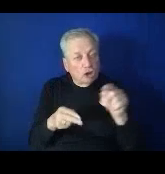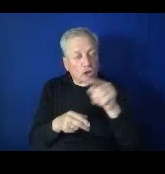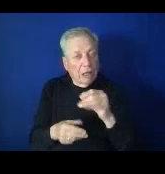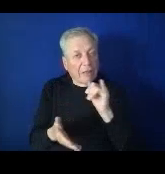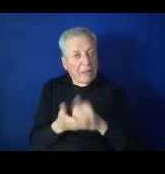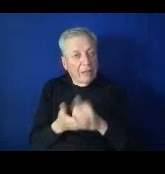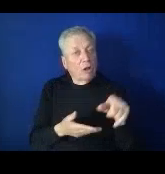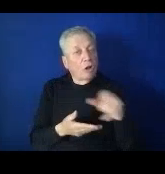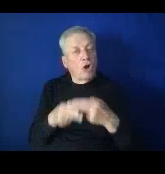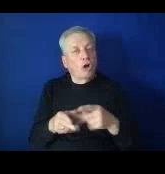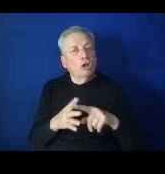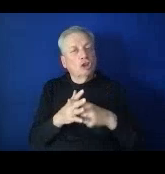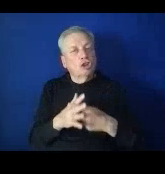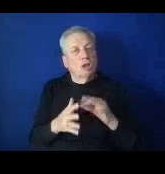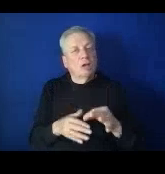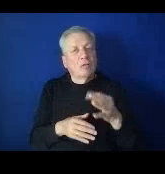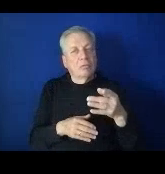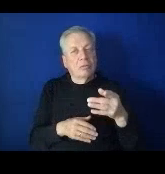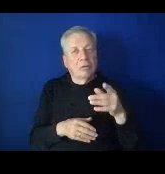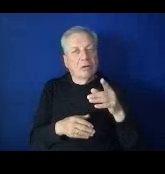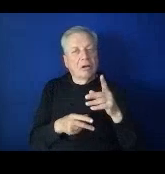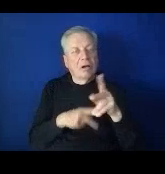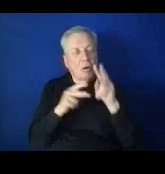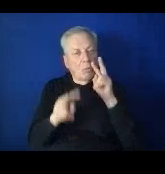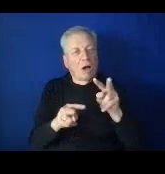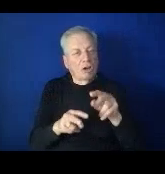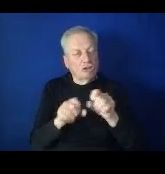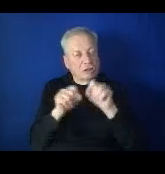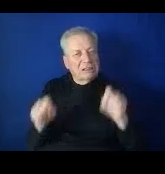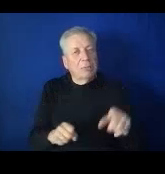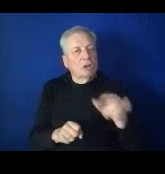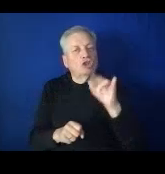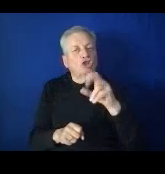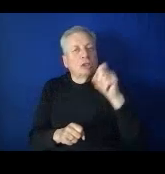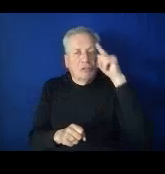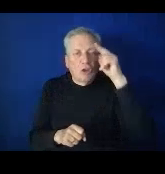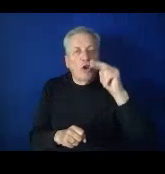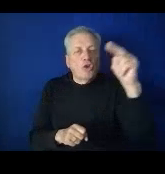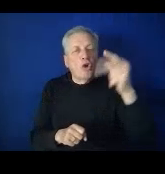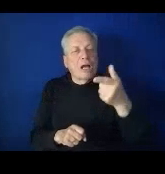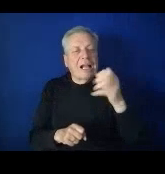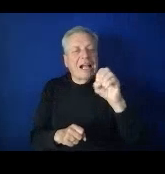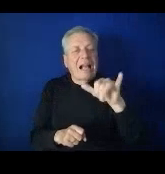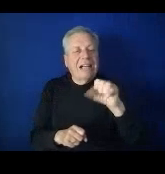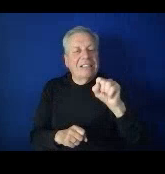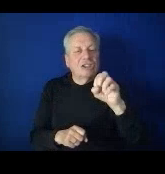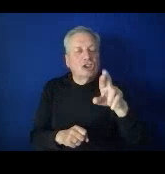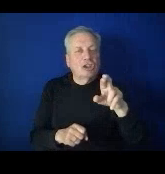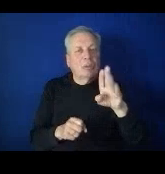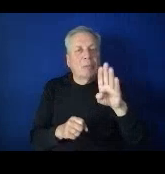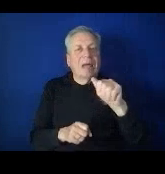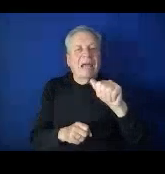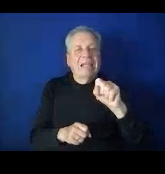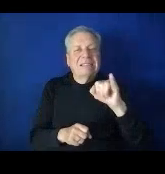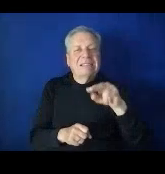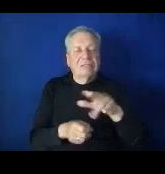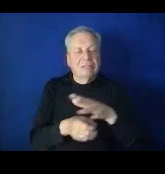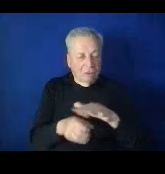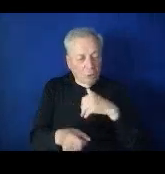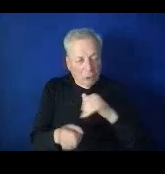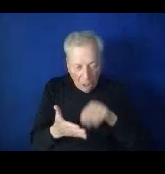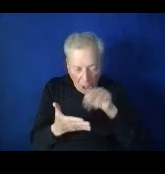of what we would call a hydrothermal monitoring system. This would be just for the Norris Geyser Basin. And we can record signals that are